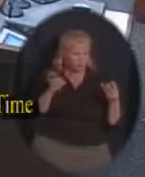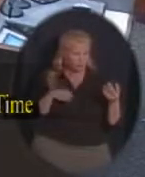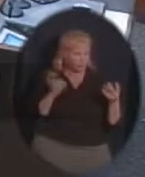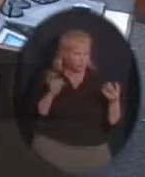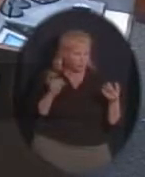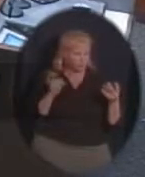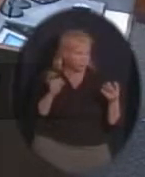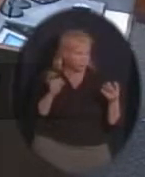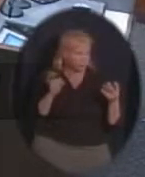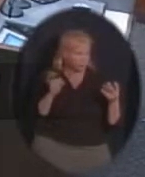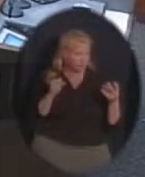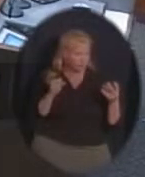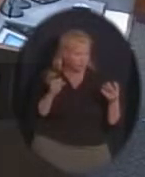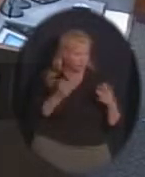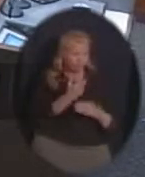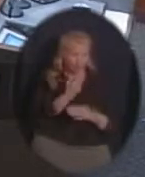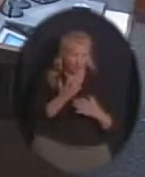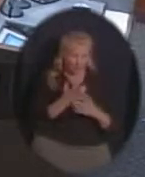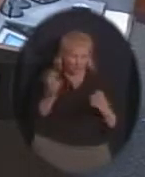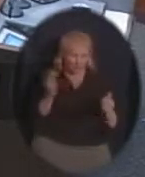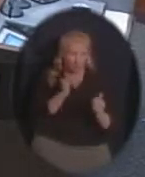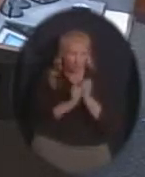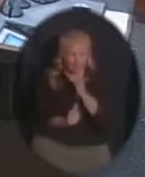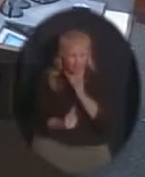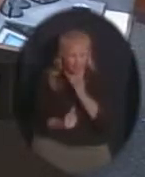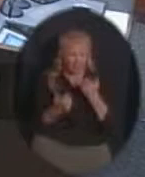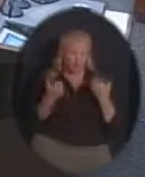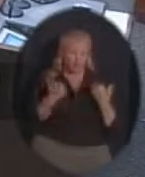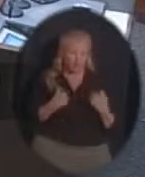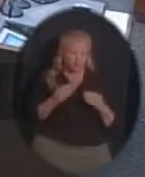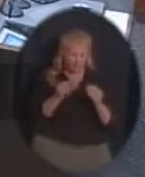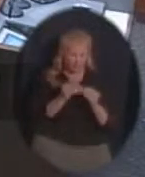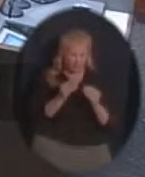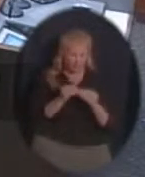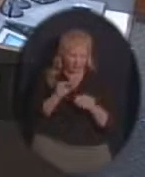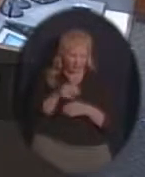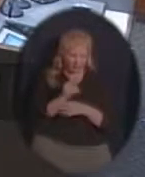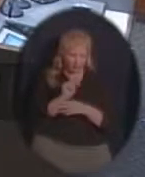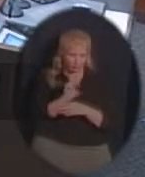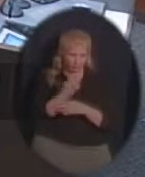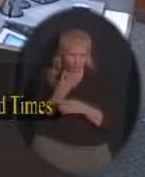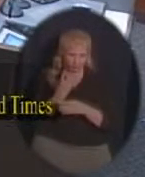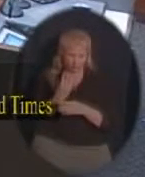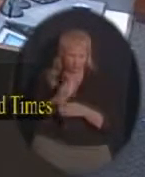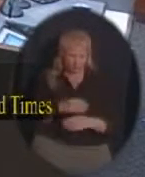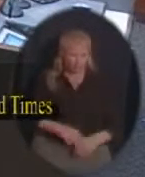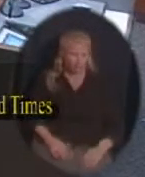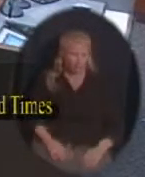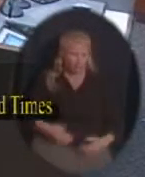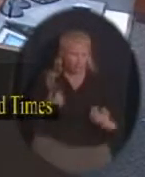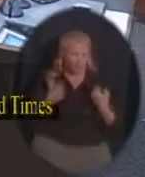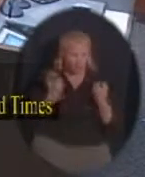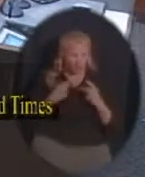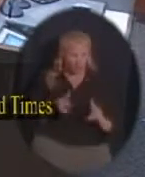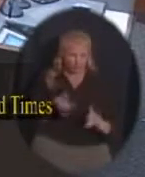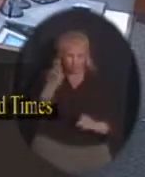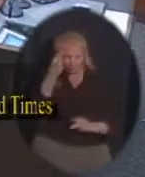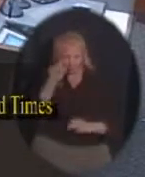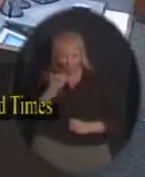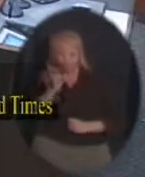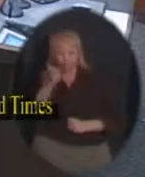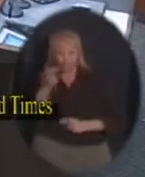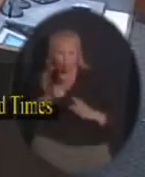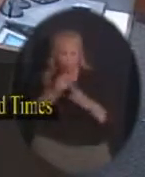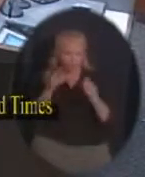Yes. Okay, thank you very much. The motion passes. We'll have this special meeting. Opportunity for another special meeting, end-of-the-year meeting. This